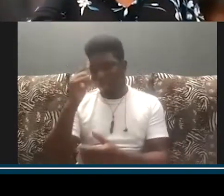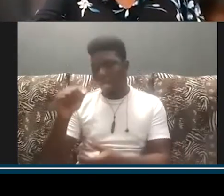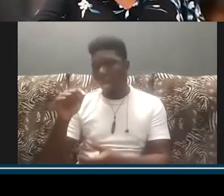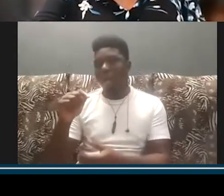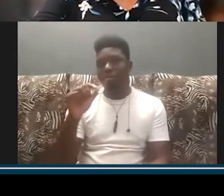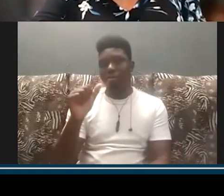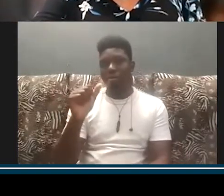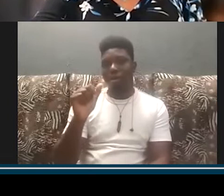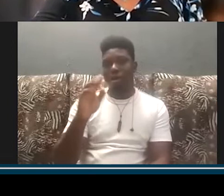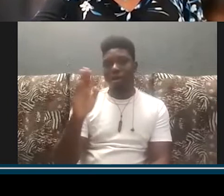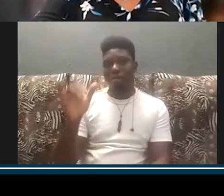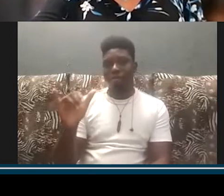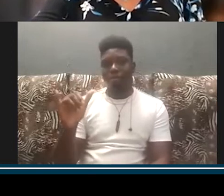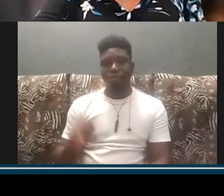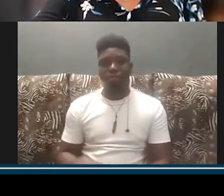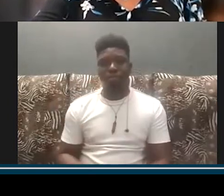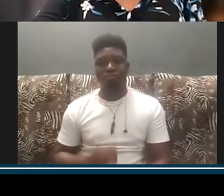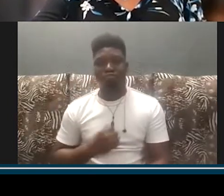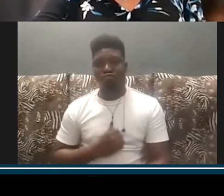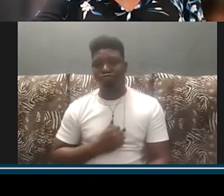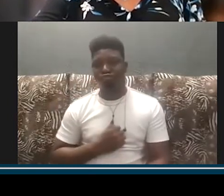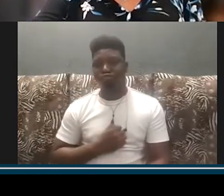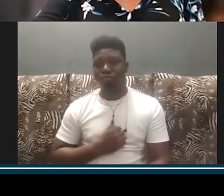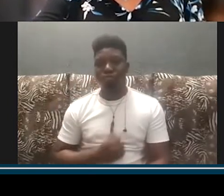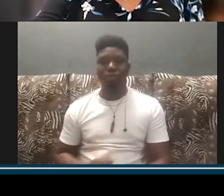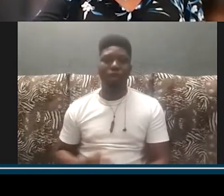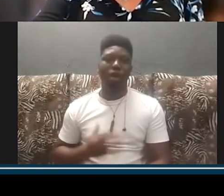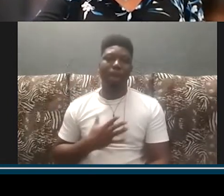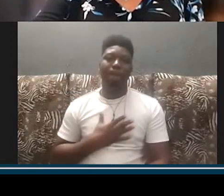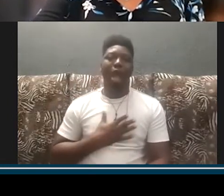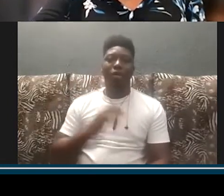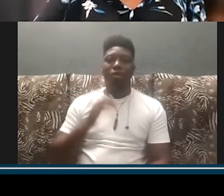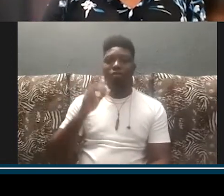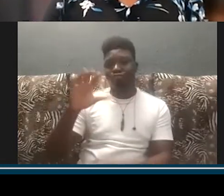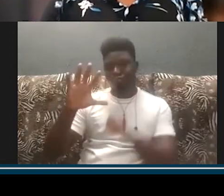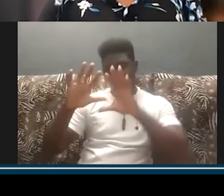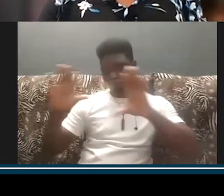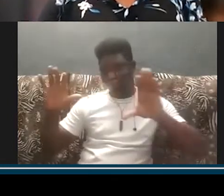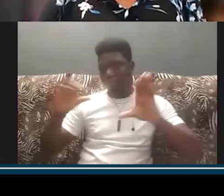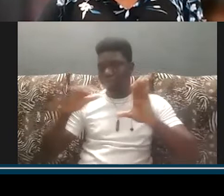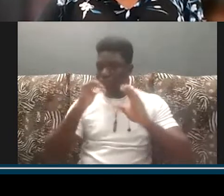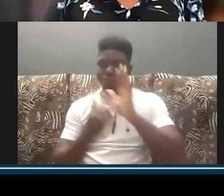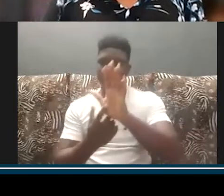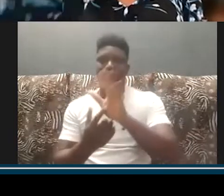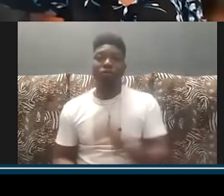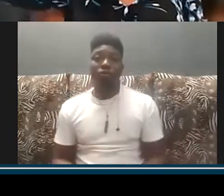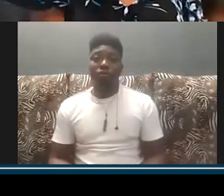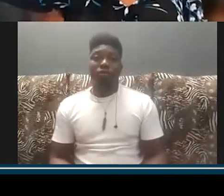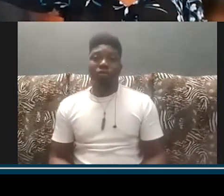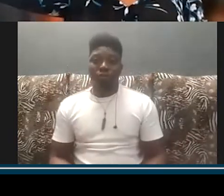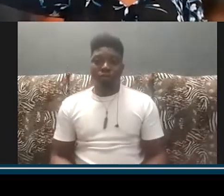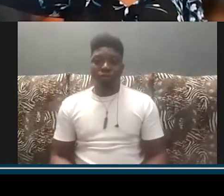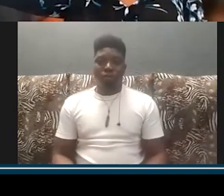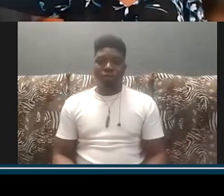Sorry, my screen reader was talking. So Screen reader. Yeah, I was just trying to turn off